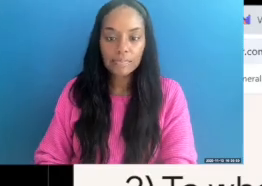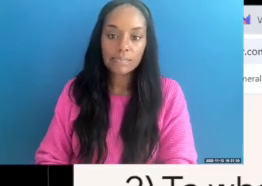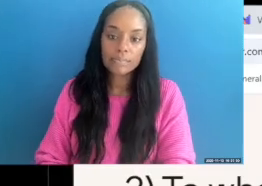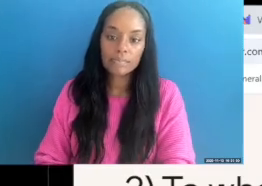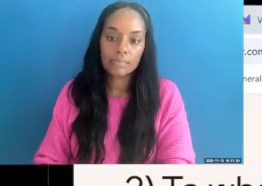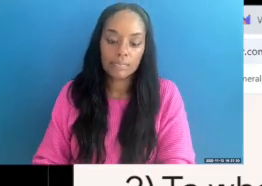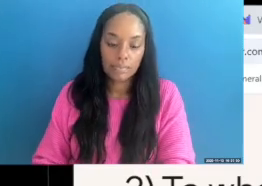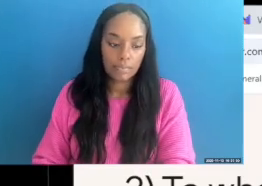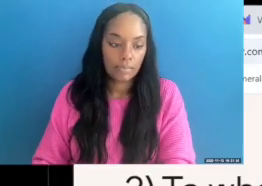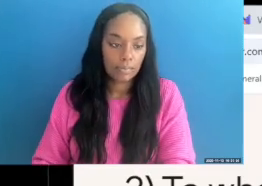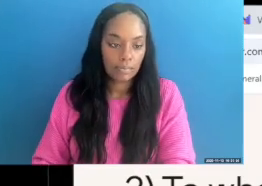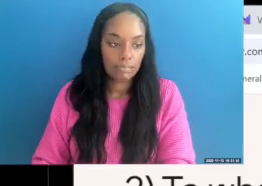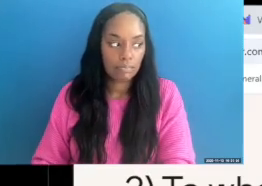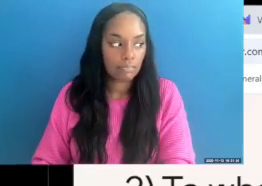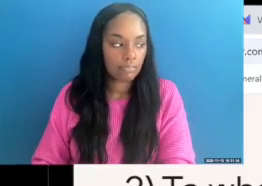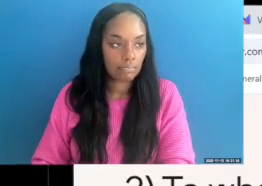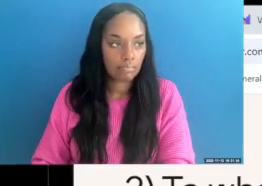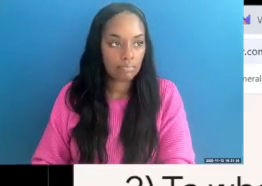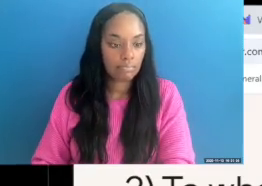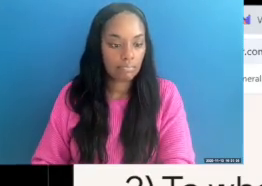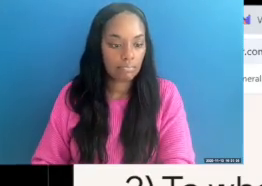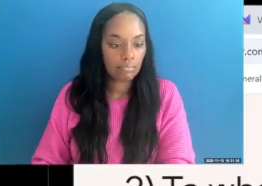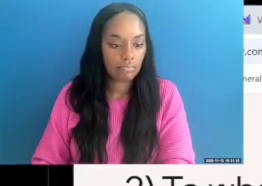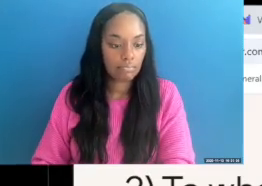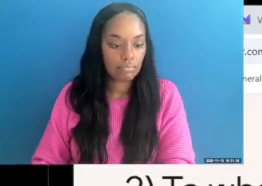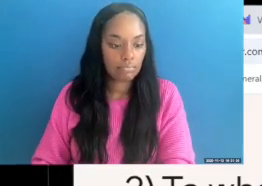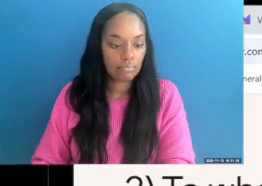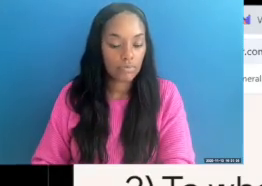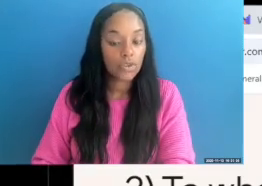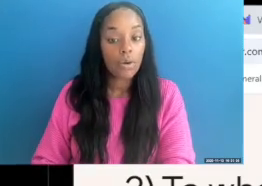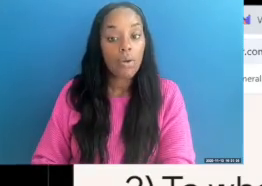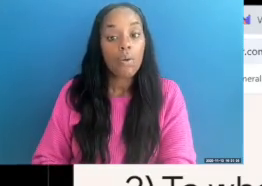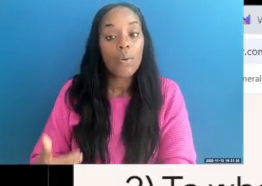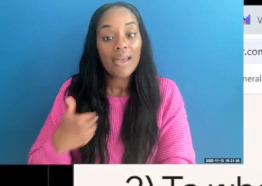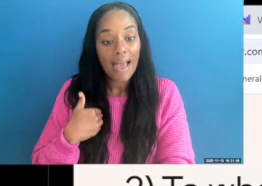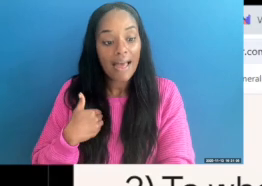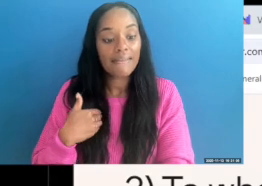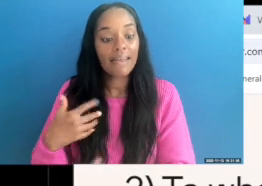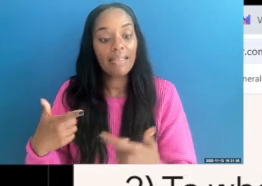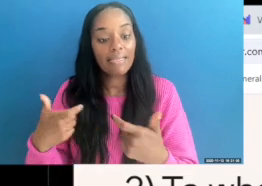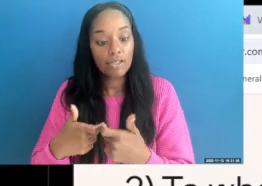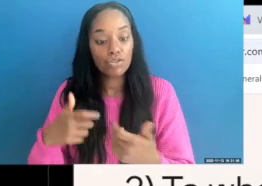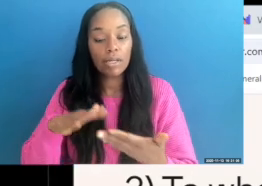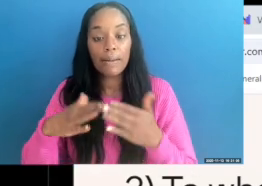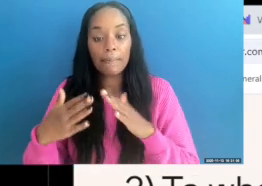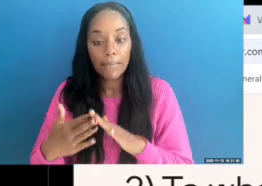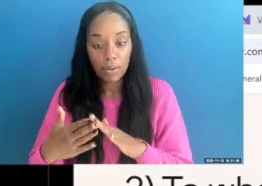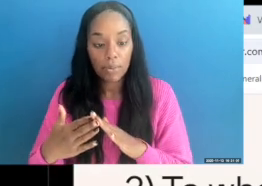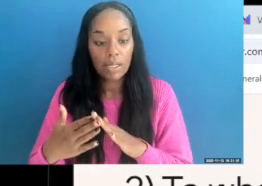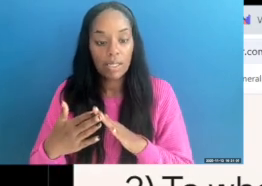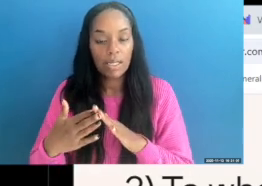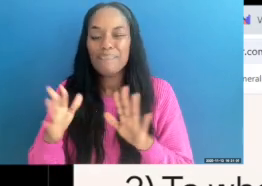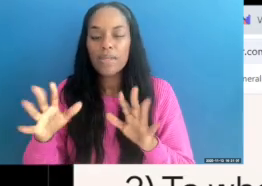But because we do have what I like to identify as a electric vehicle community